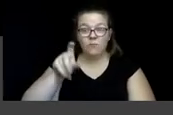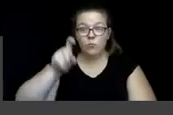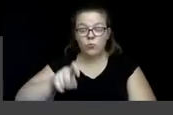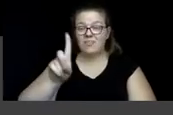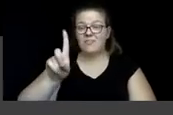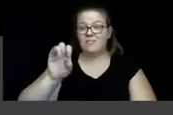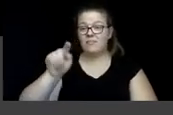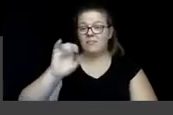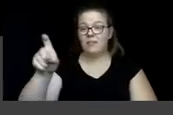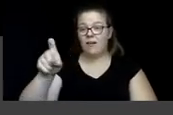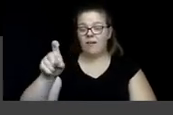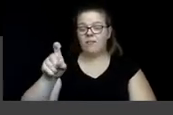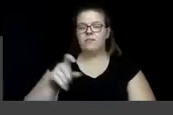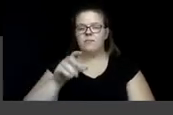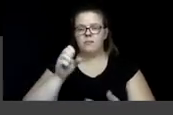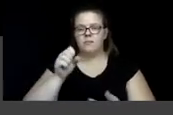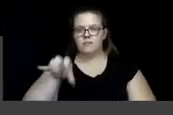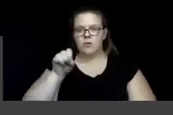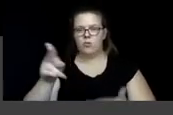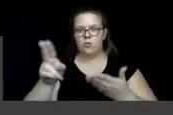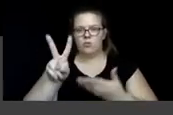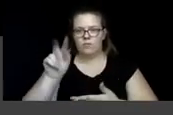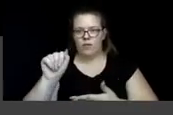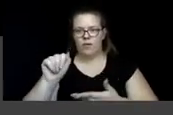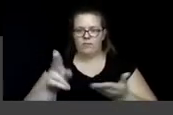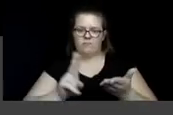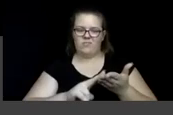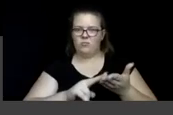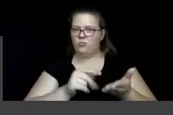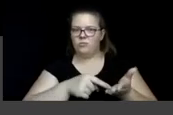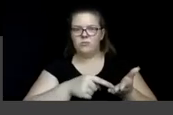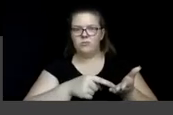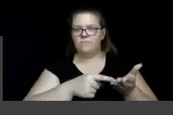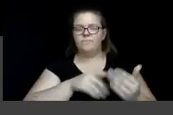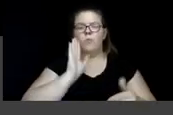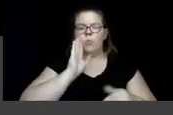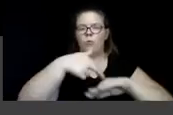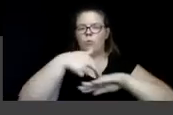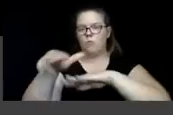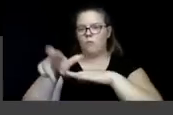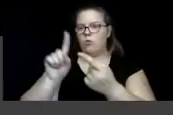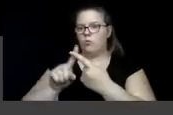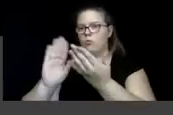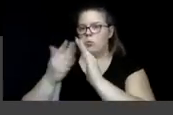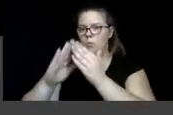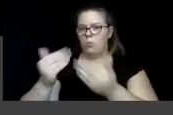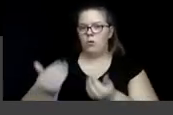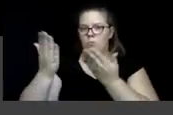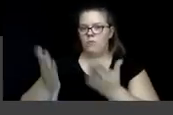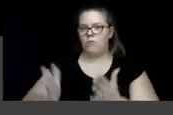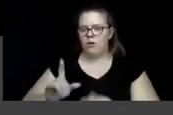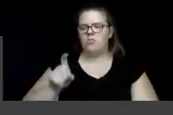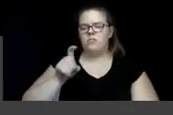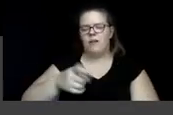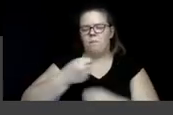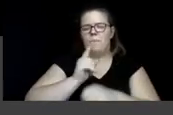VA contracts that out to community providers. That we just have to make sure that they're medically